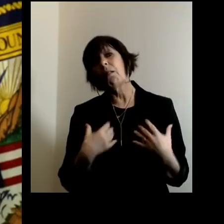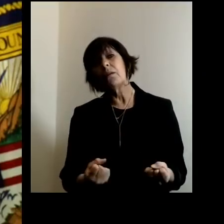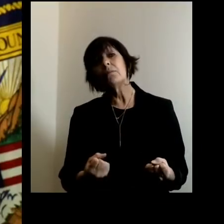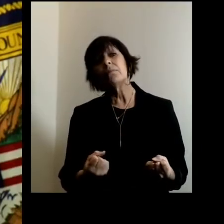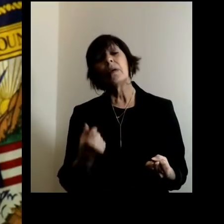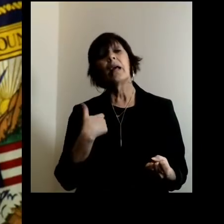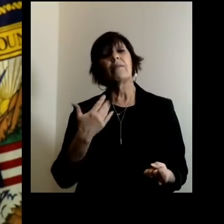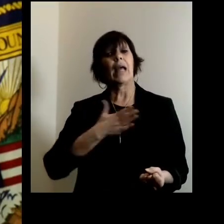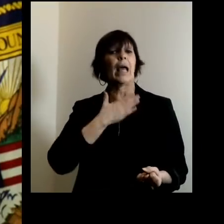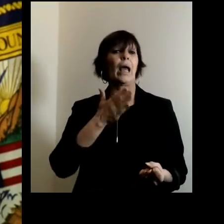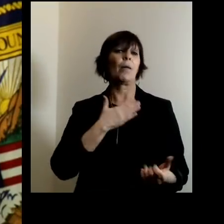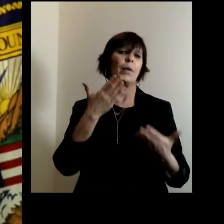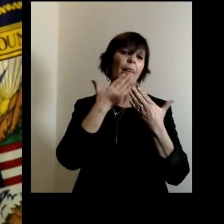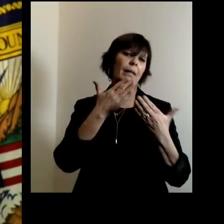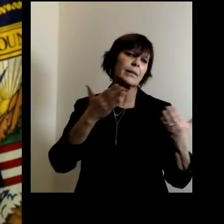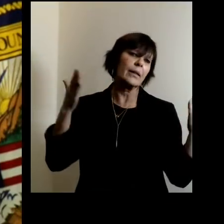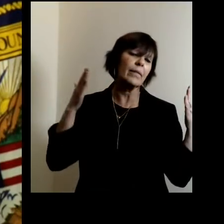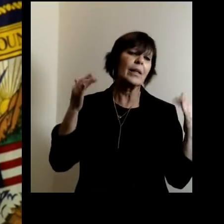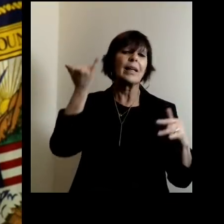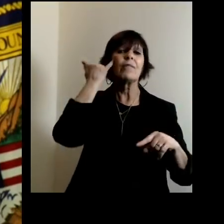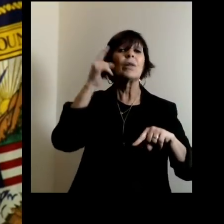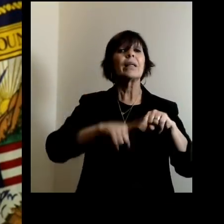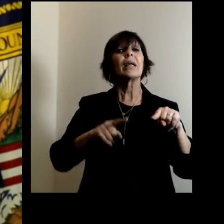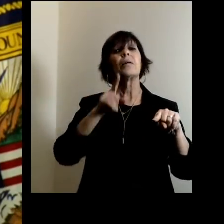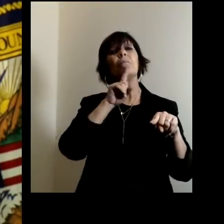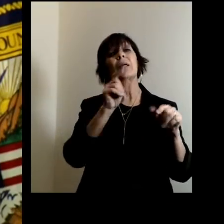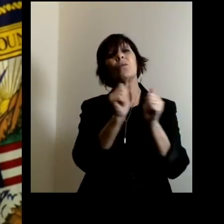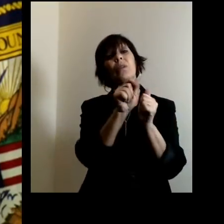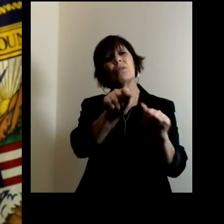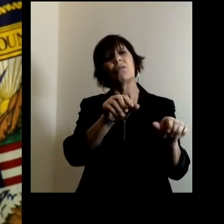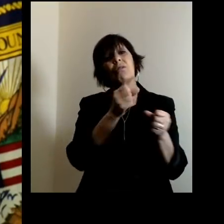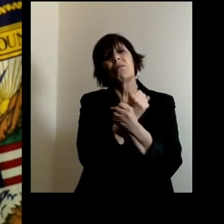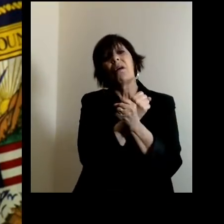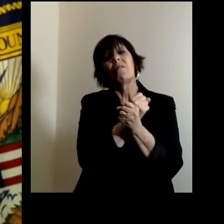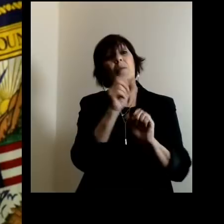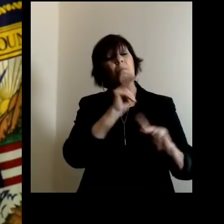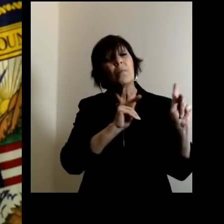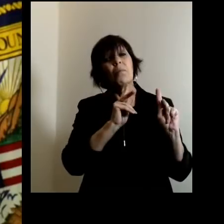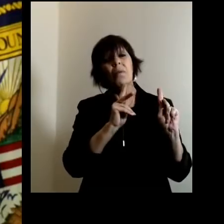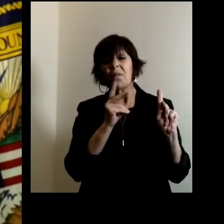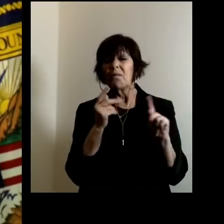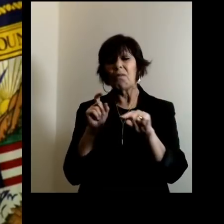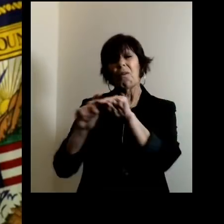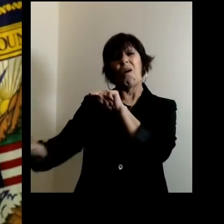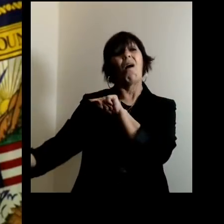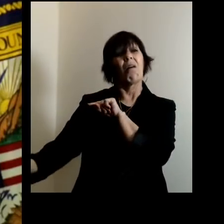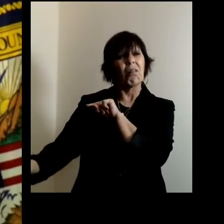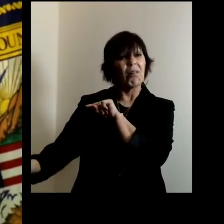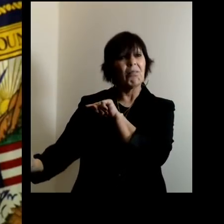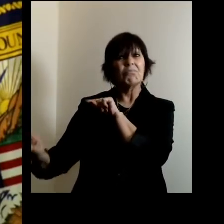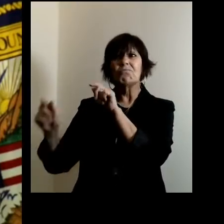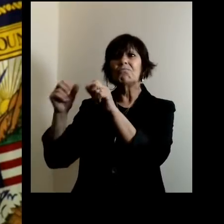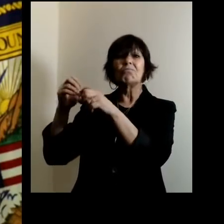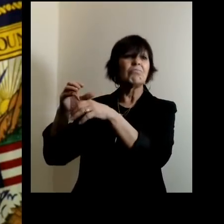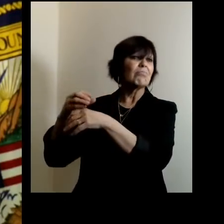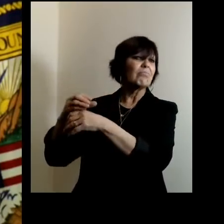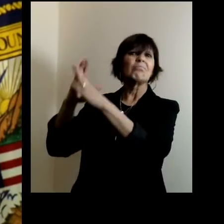a very happy Thanksgiving, and if you can't be with the loved ones that you want, give them a call, do a little Zoom